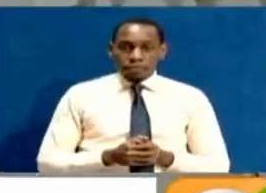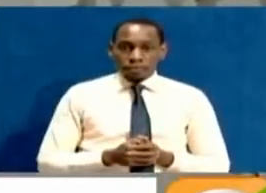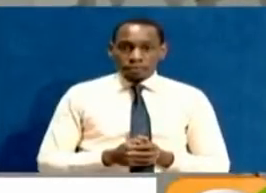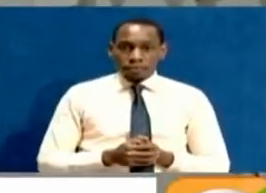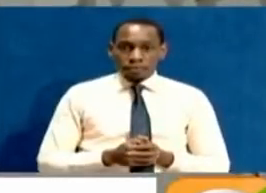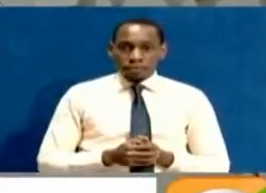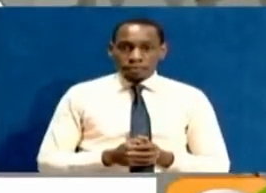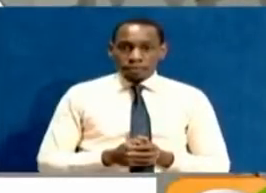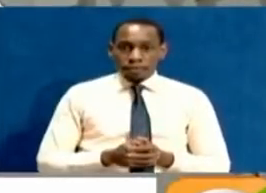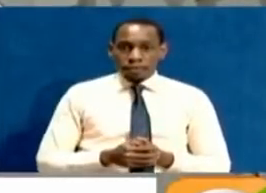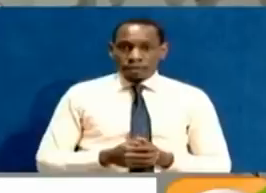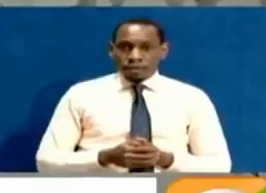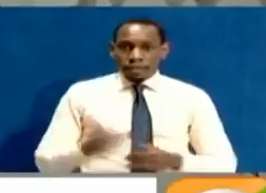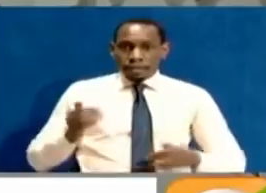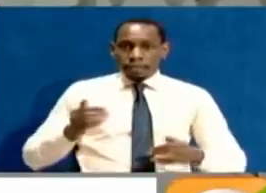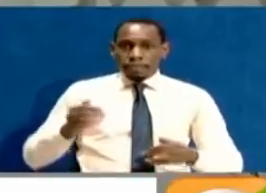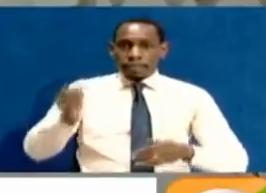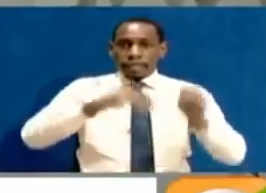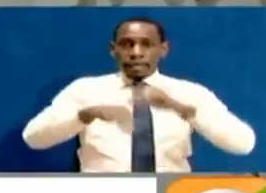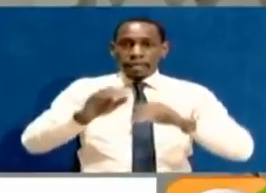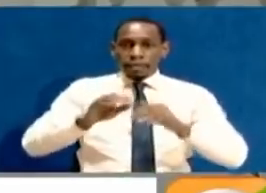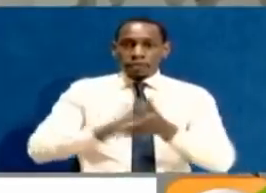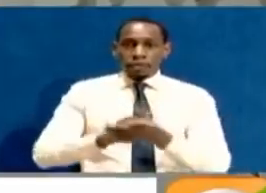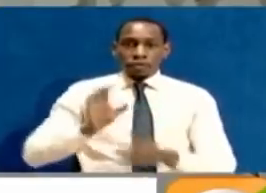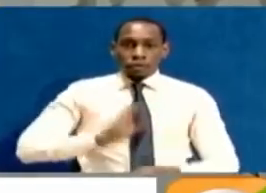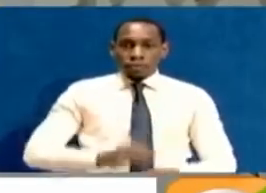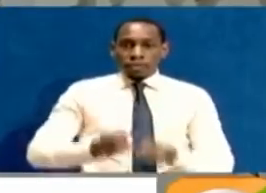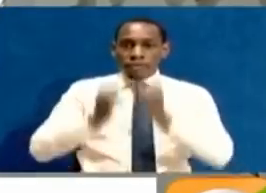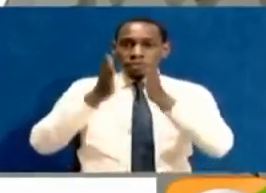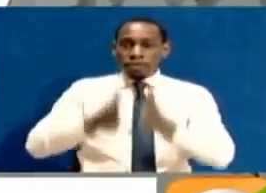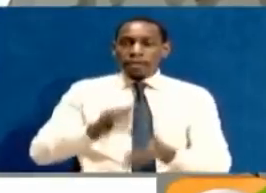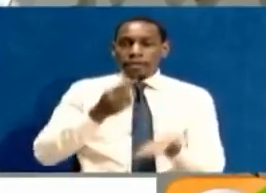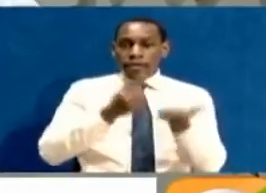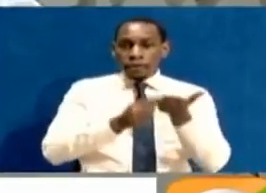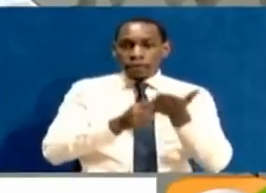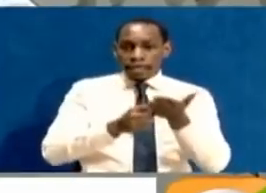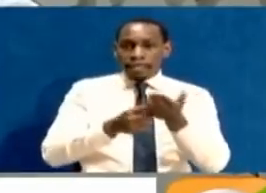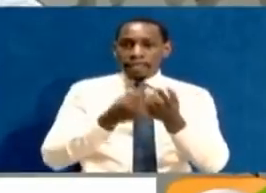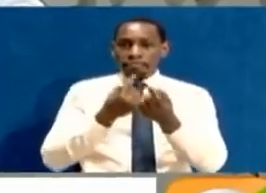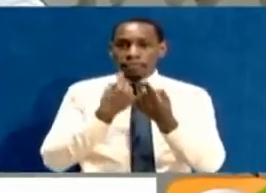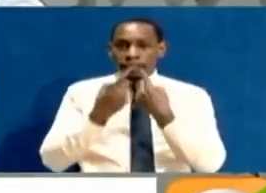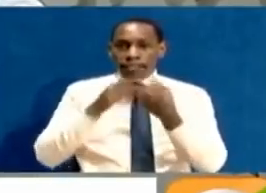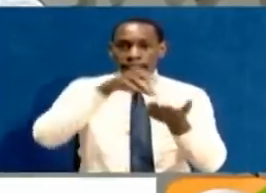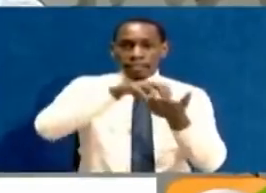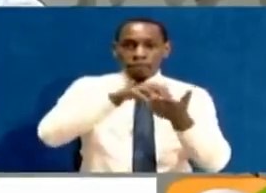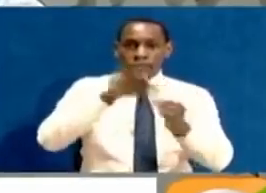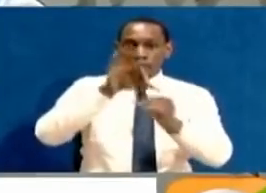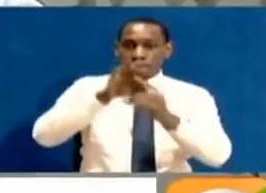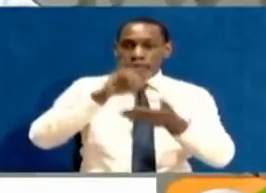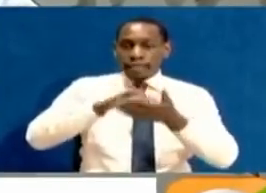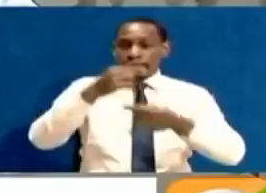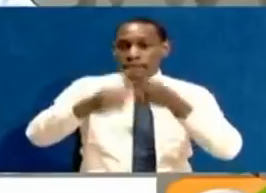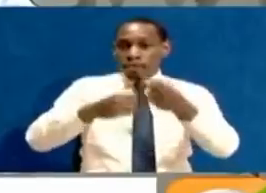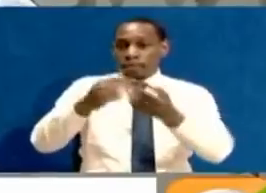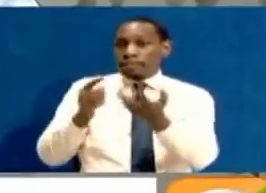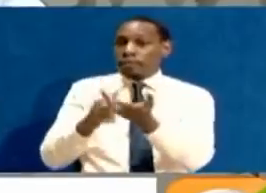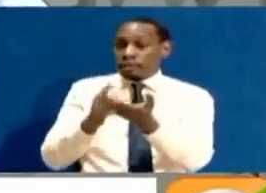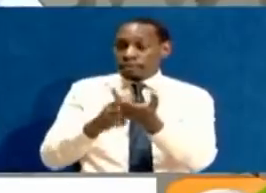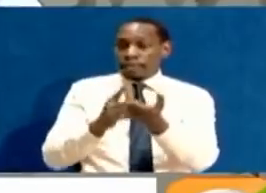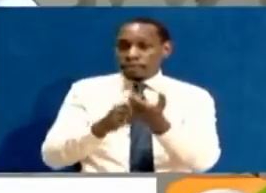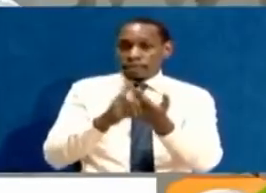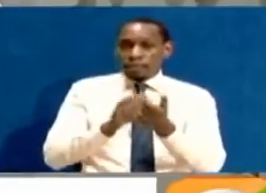Ni mmoja wa maafisa wa tume ya uchaguzi nchini Uganda akizungumzia tu mustakabali wa kura inavyoendelea